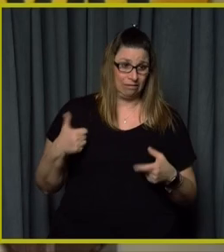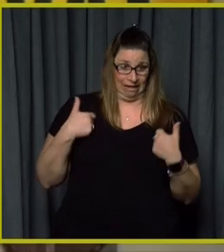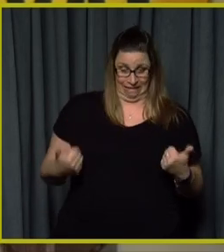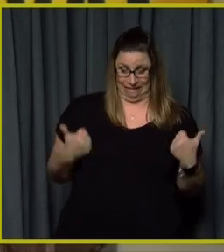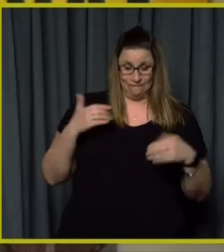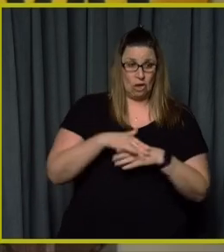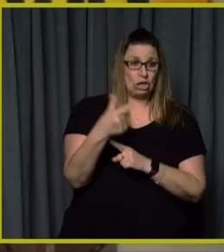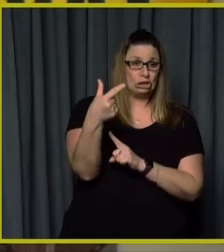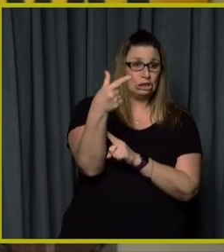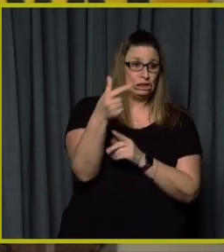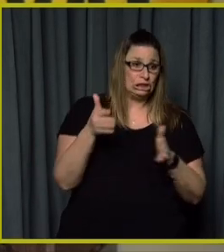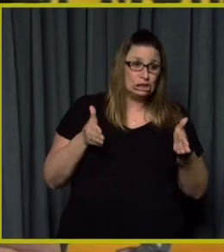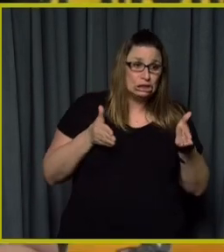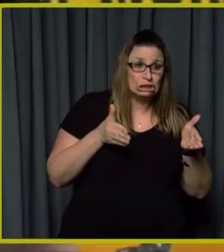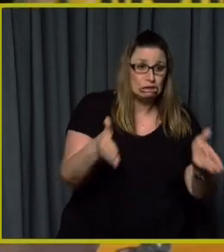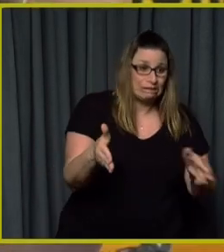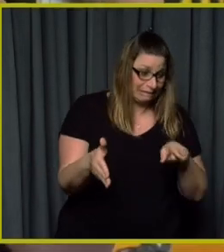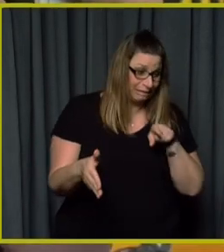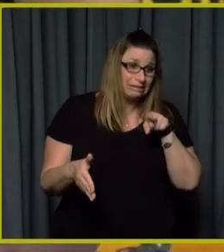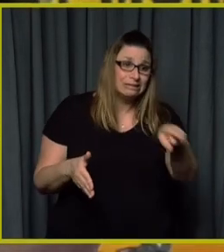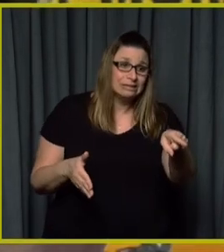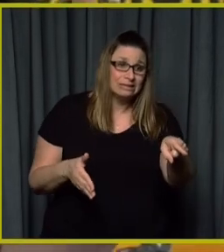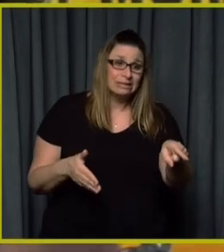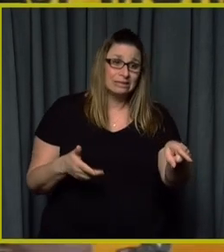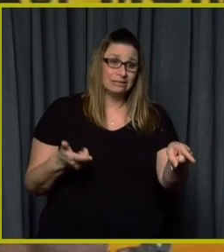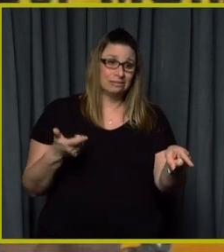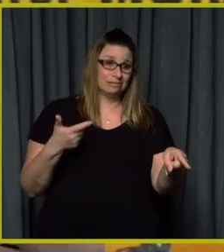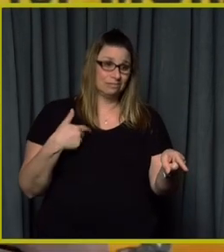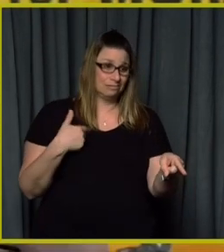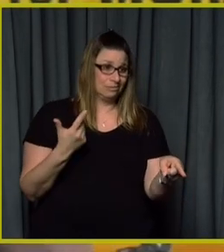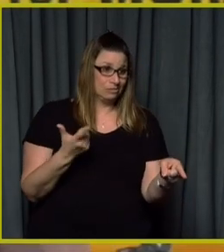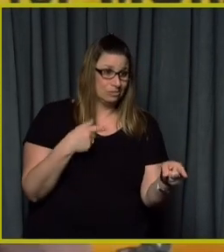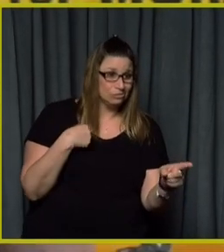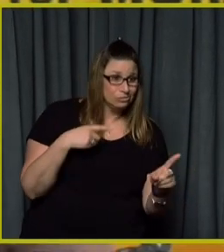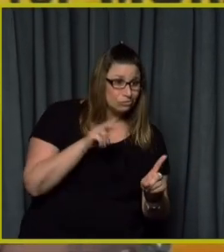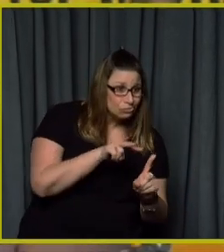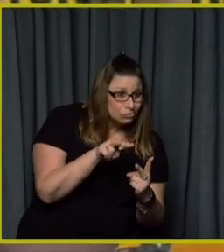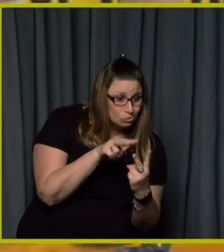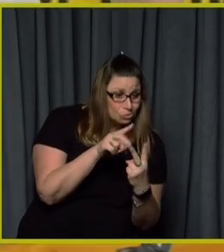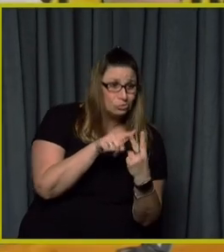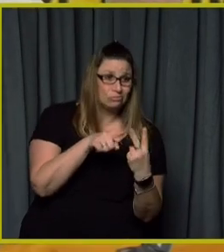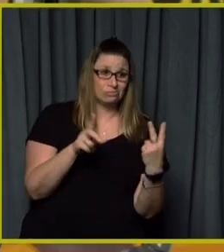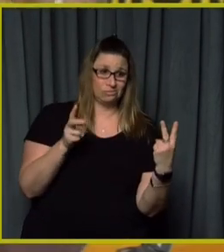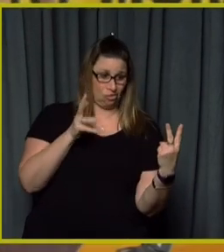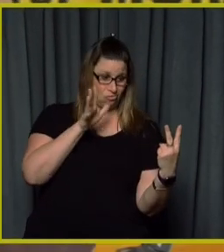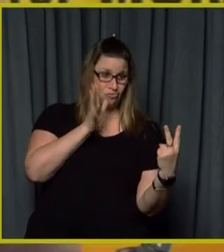to my kids. And those places are scary sometimes because